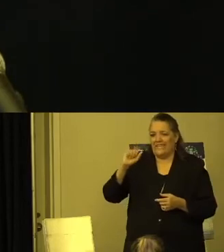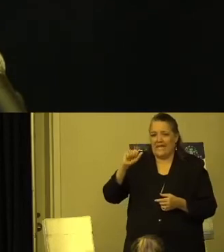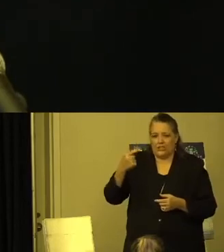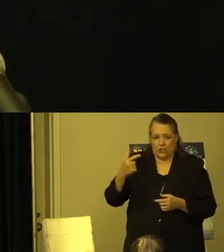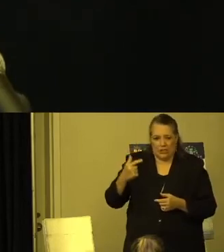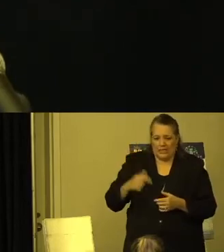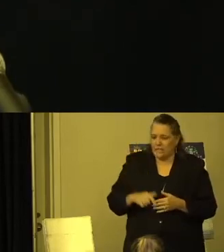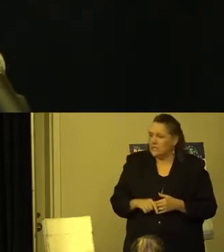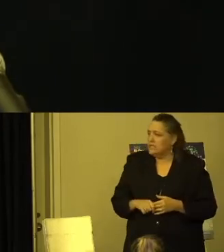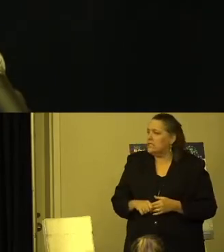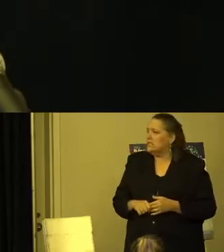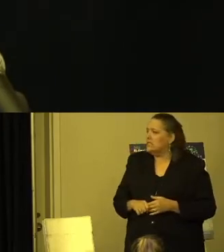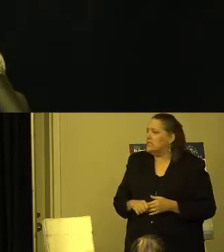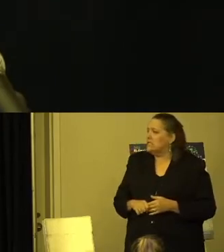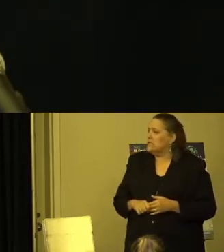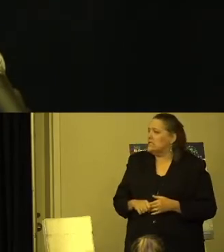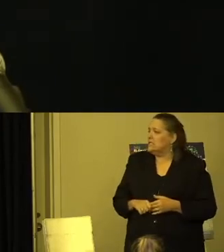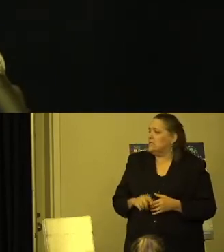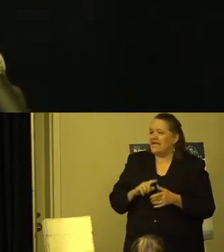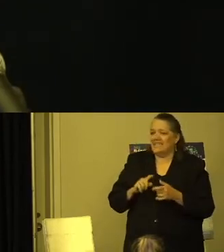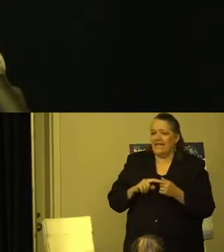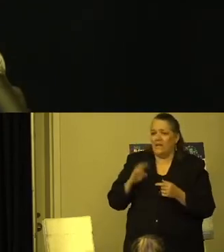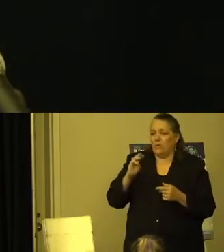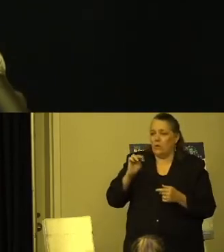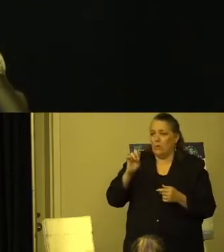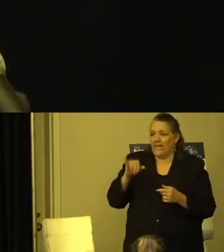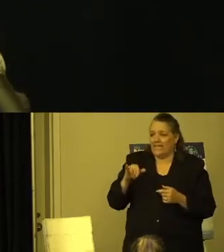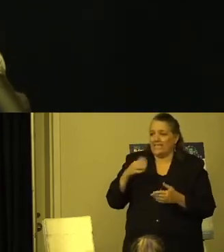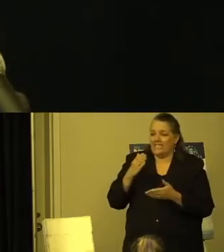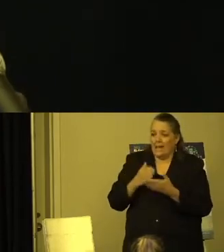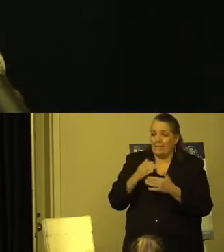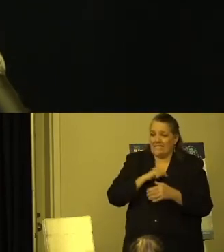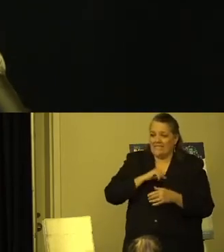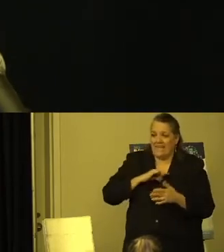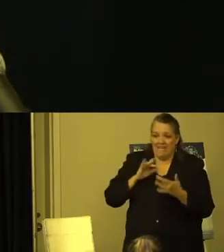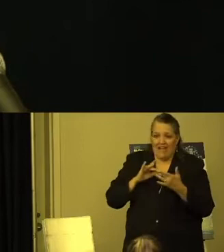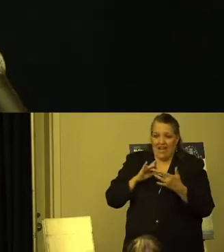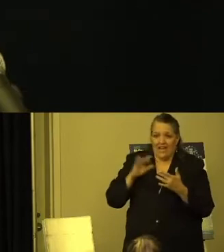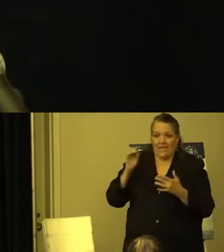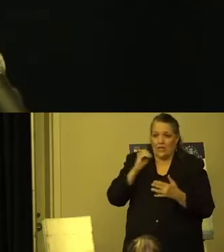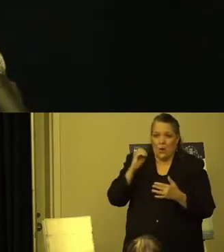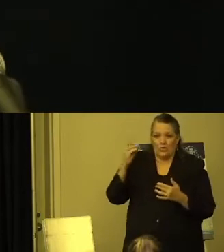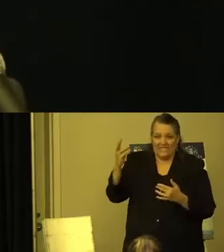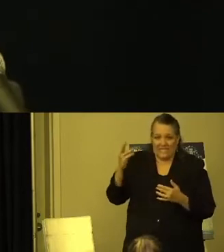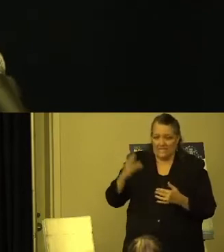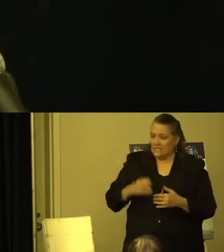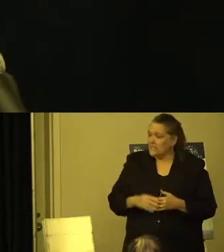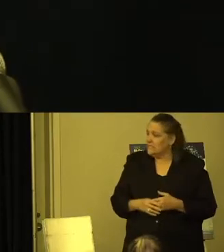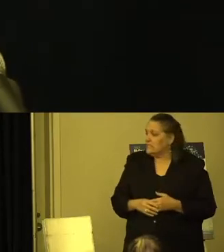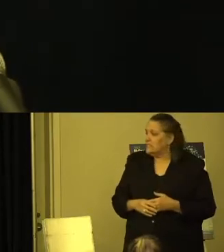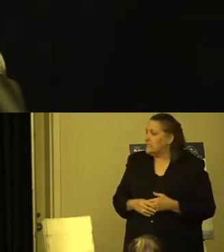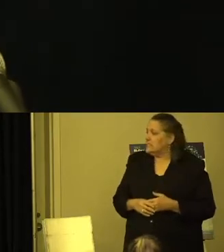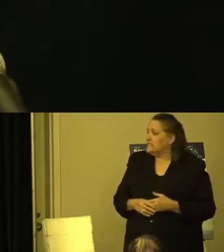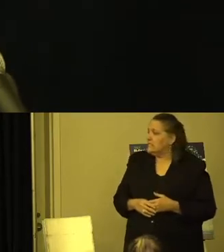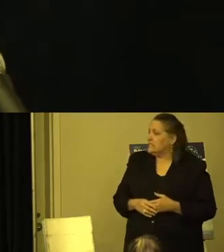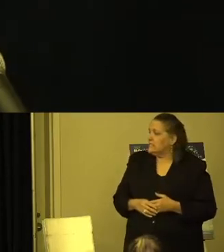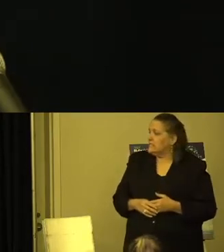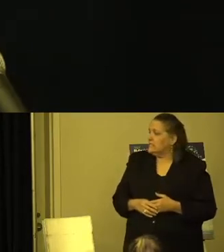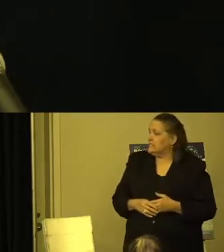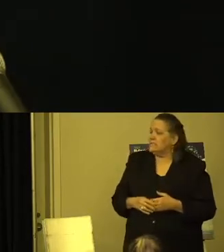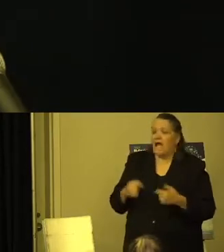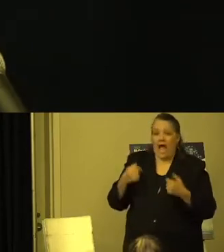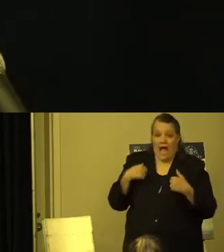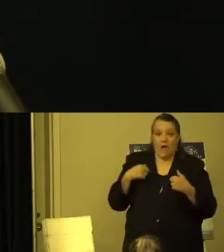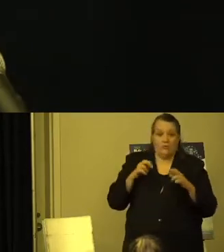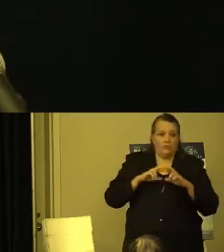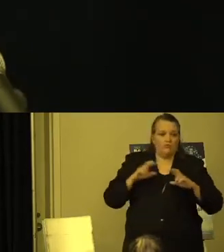when Wendy stepped back from being staff contact in 2006, I was in the right position